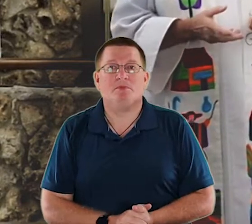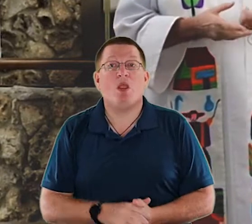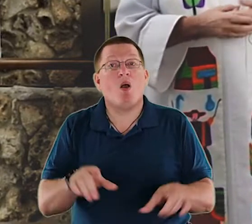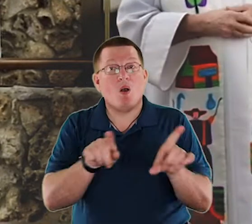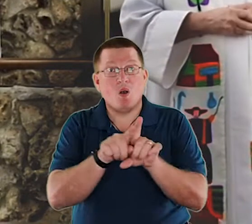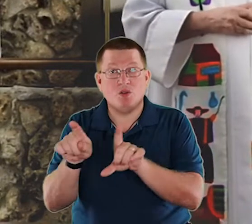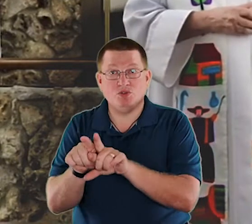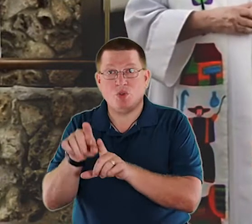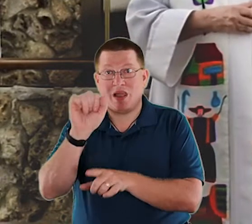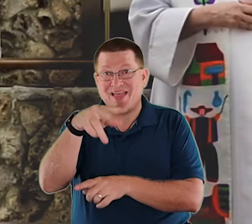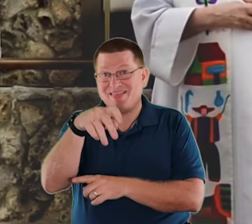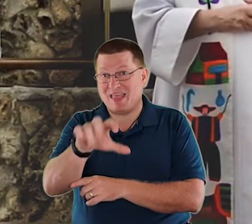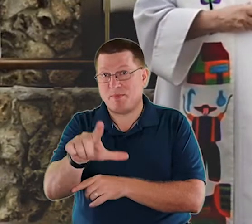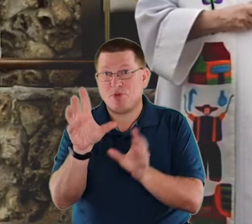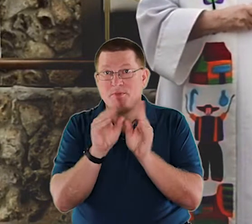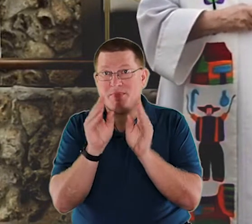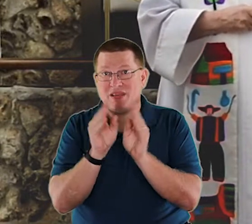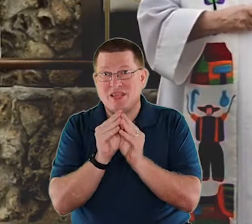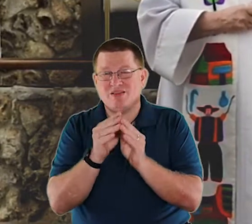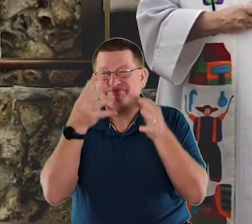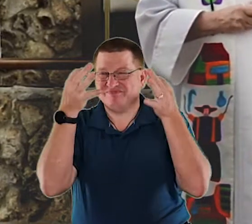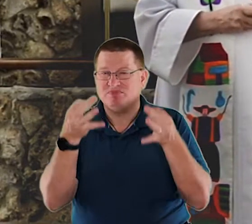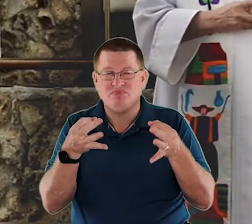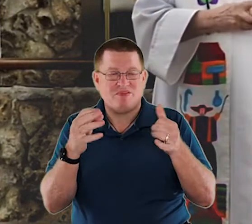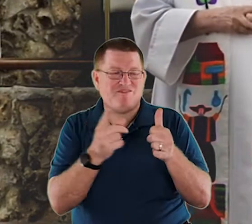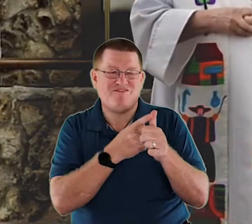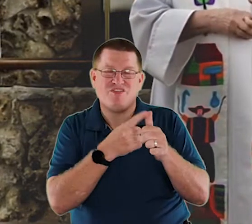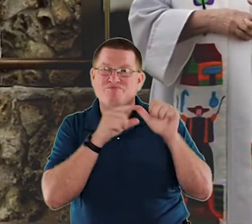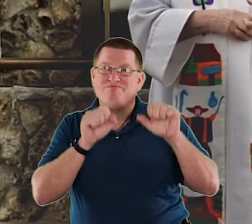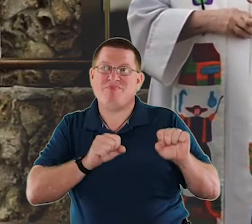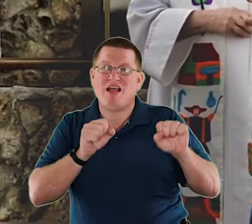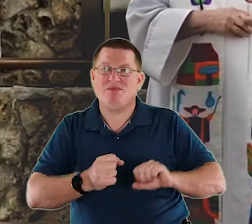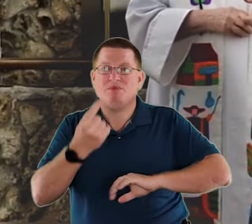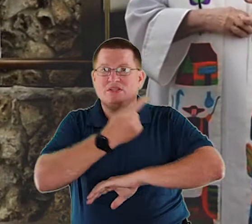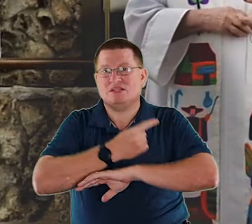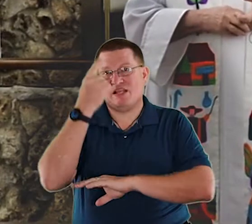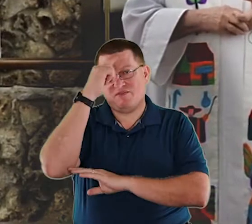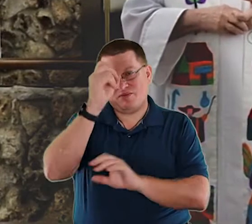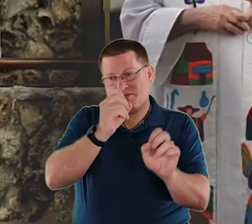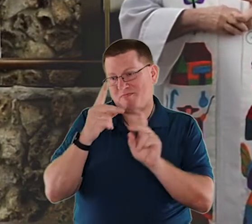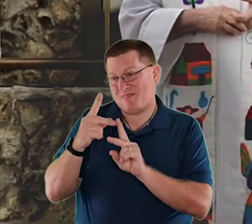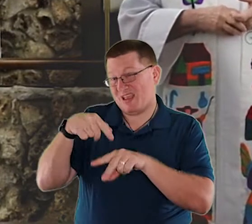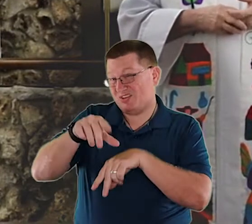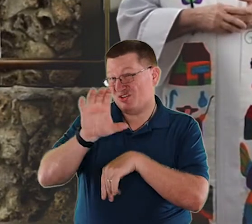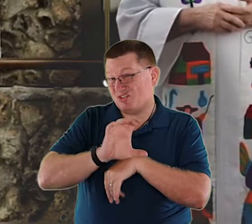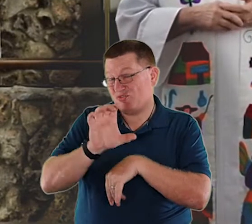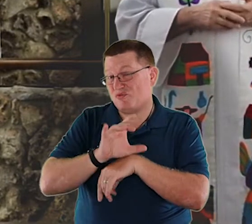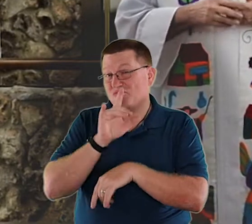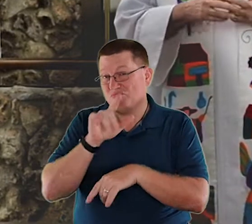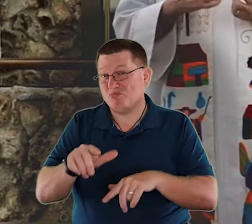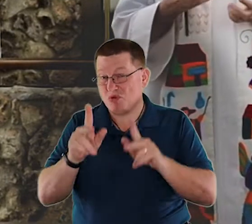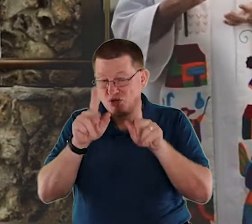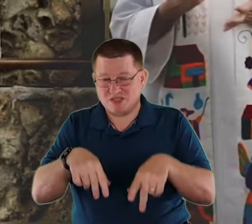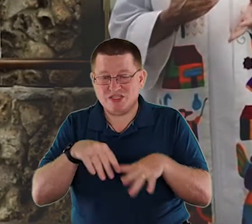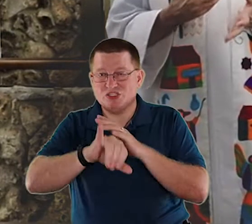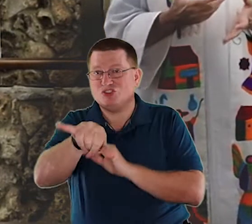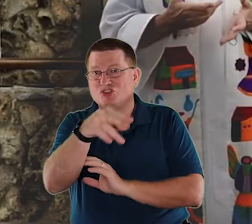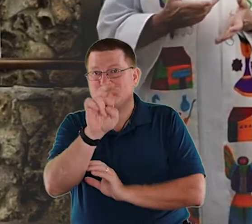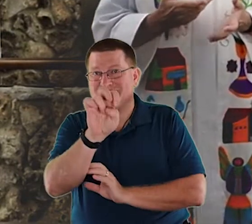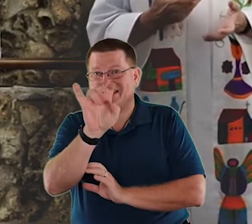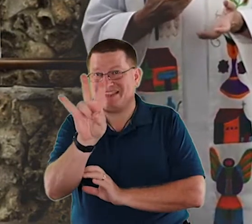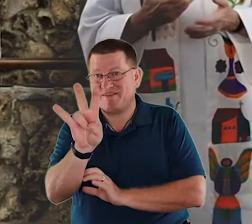At the April Council meeting, it was determined that the first possible day for public worship is June 7, but that's